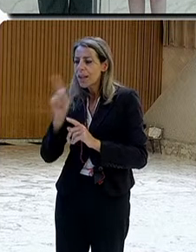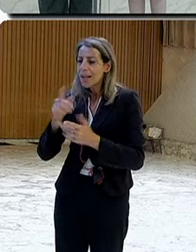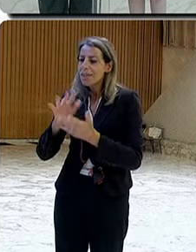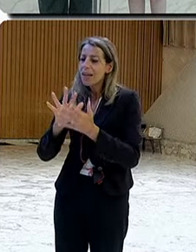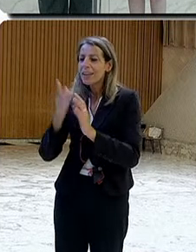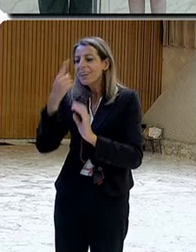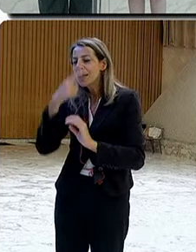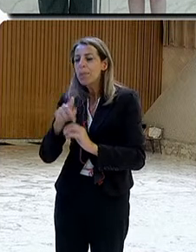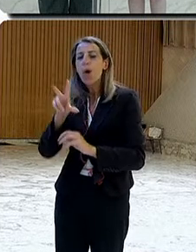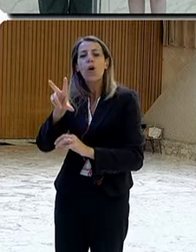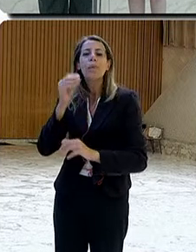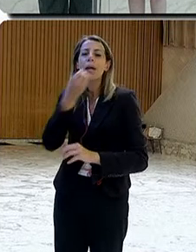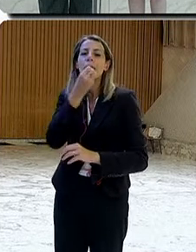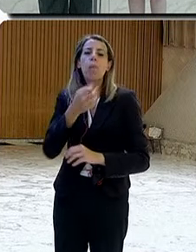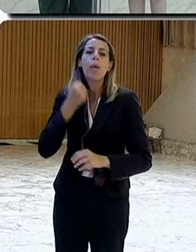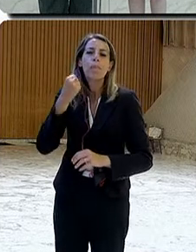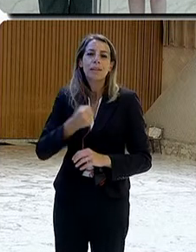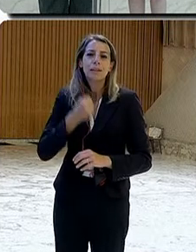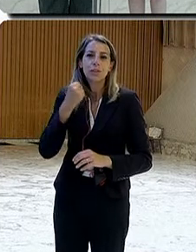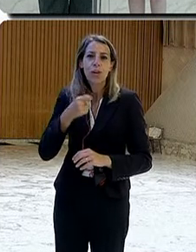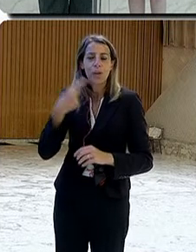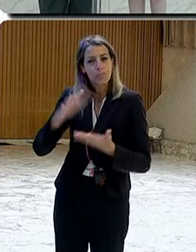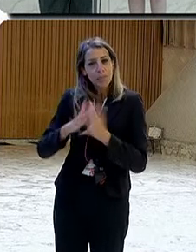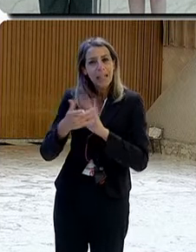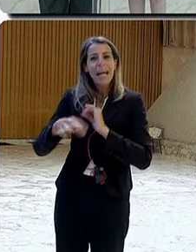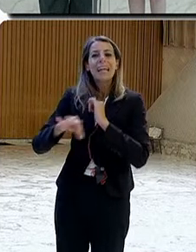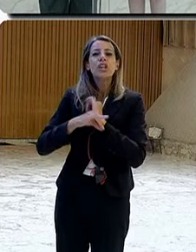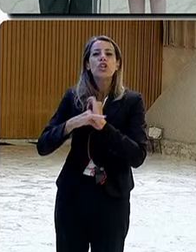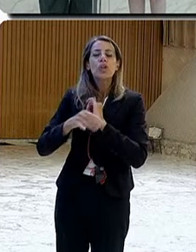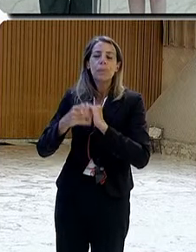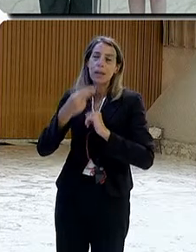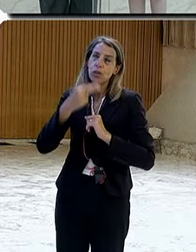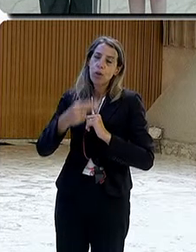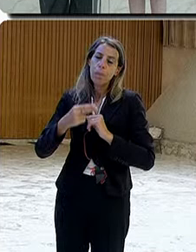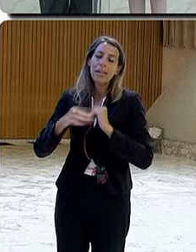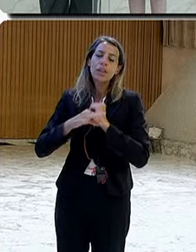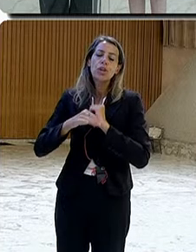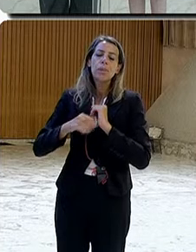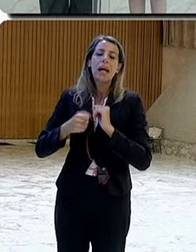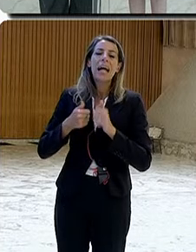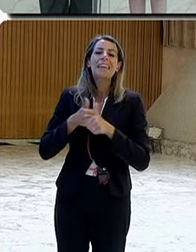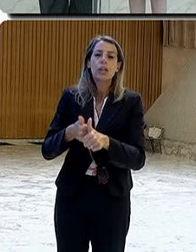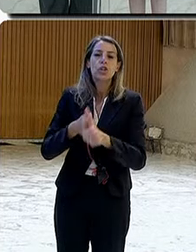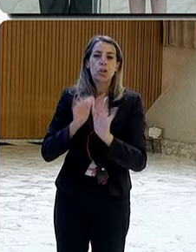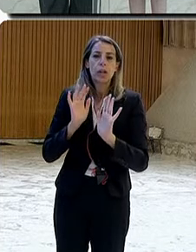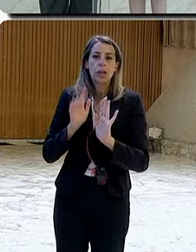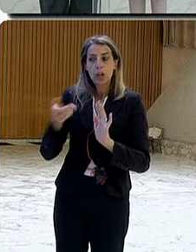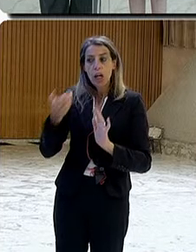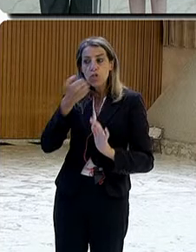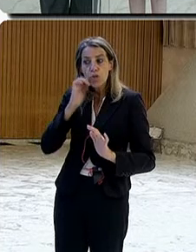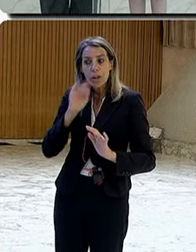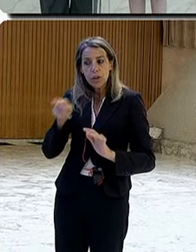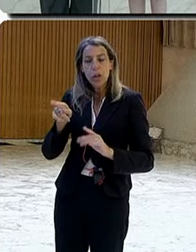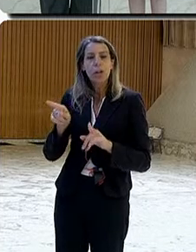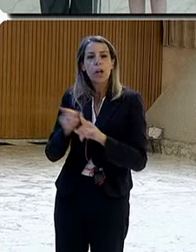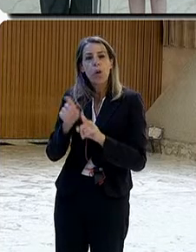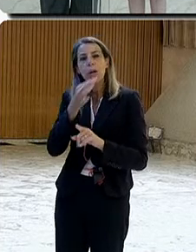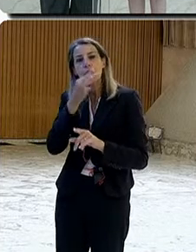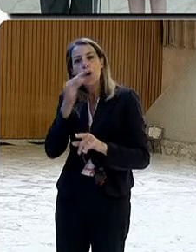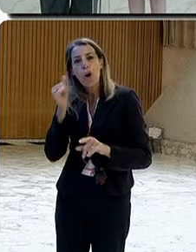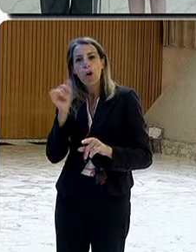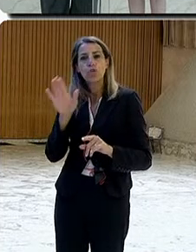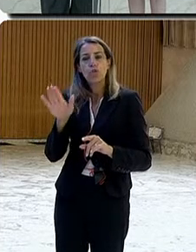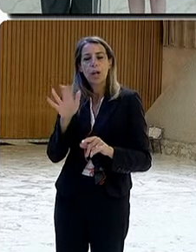call discipleship discipline, a gentle, attachment-based approach to parenting rooted in St. John